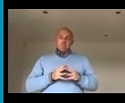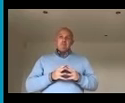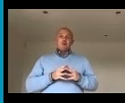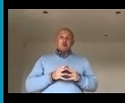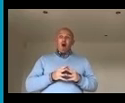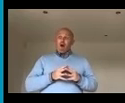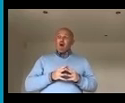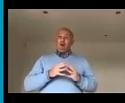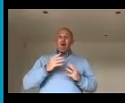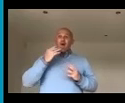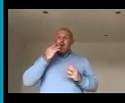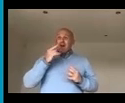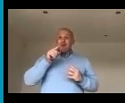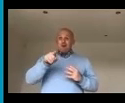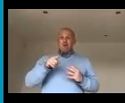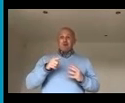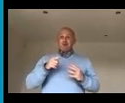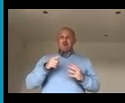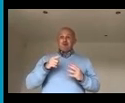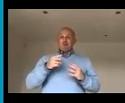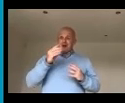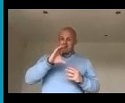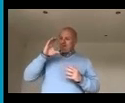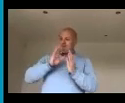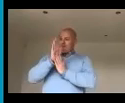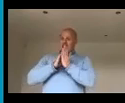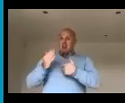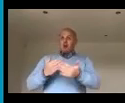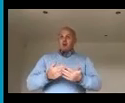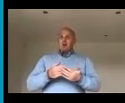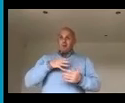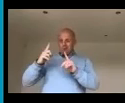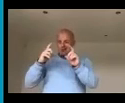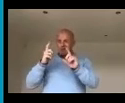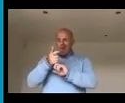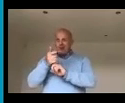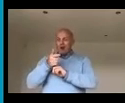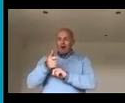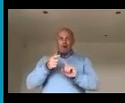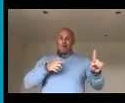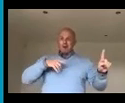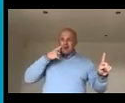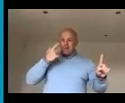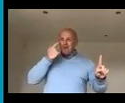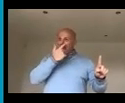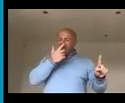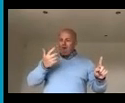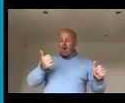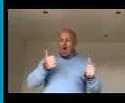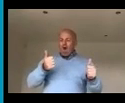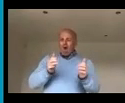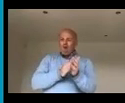So pictures, videos, case studies, it's really useful for us to be able to say, look, the money's being spent